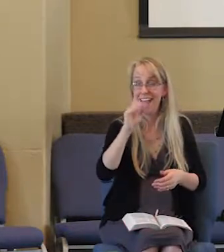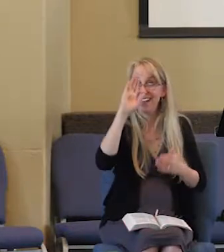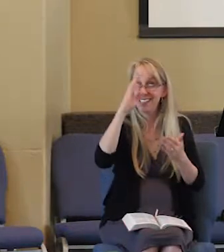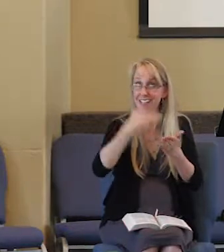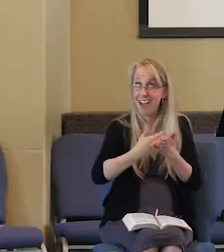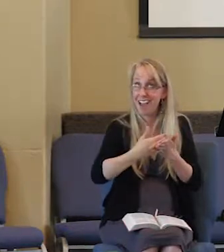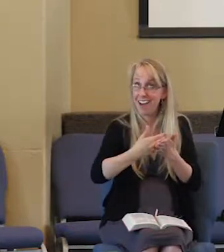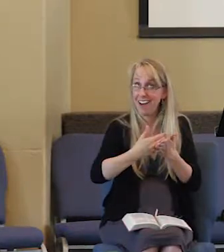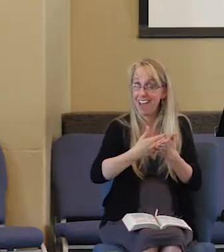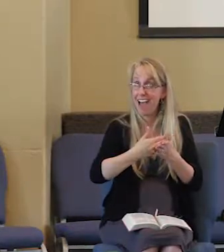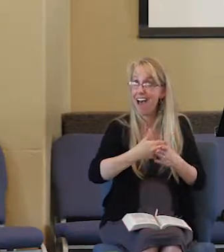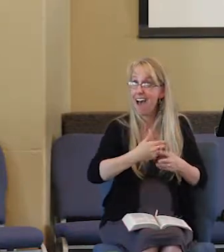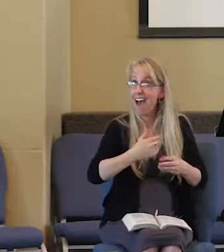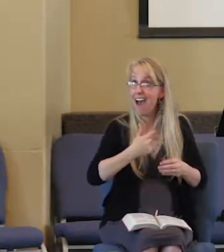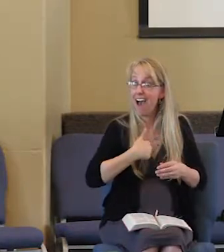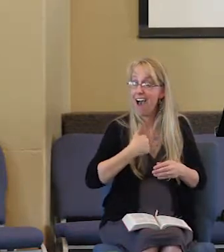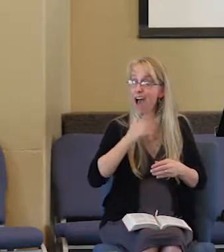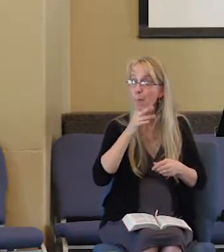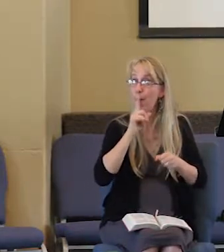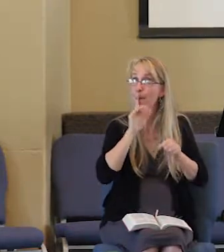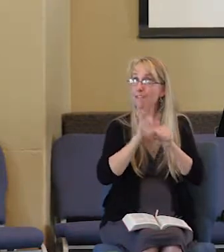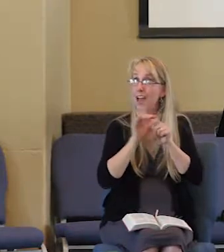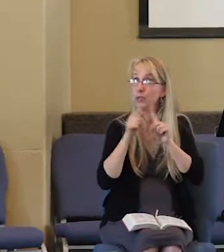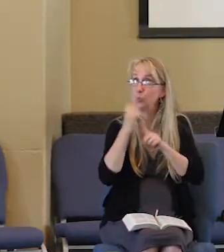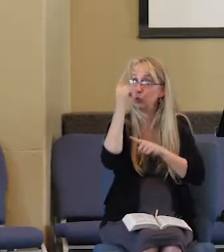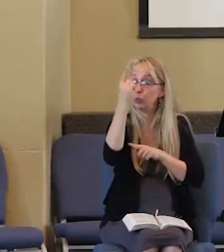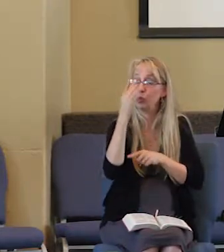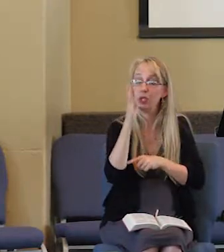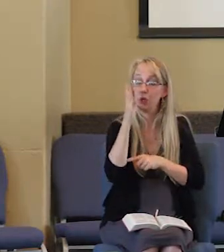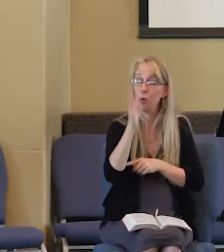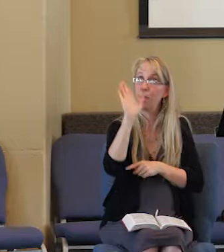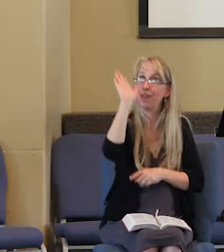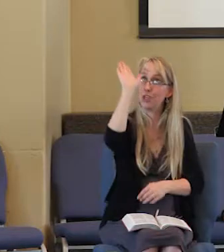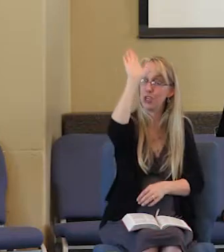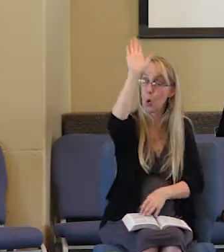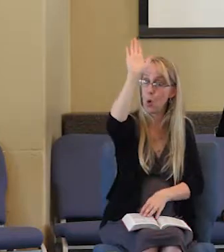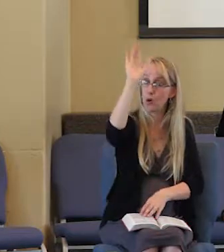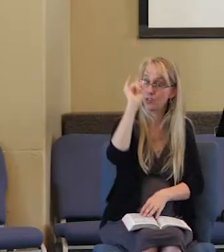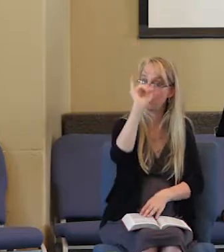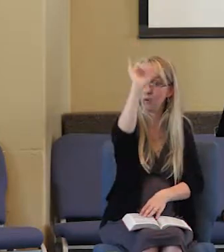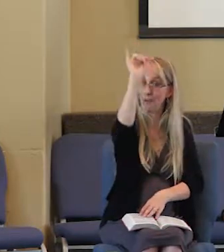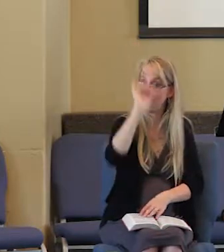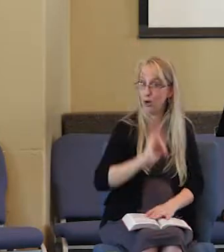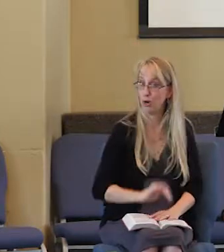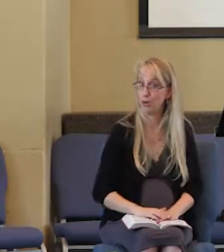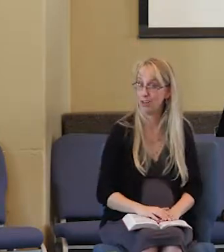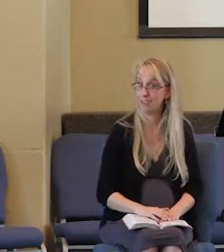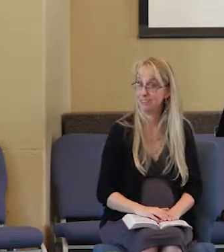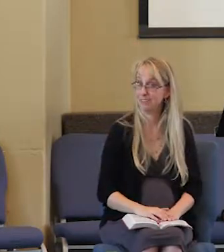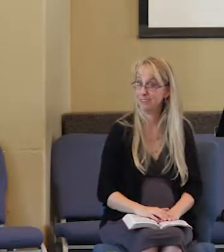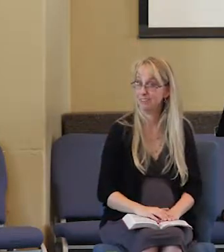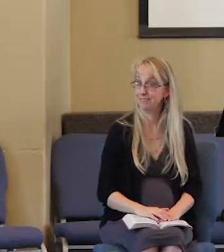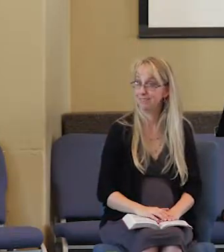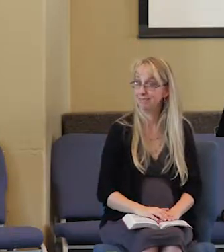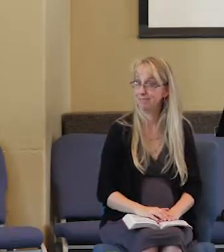me with a son, God, and I will make a vow to you that he will be yours forever.